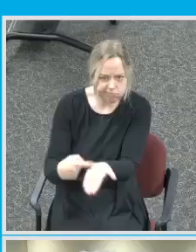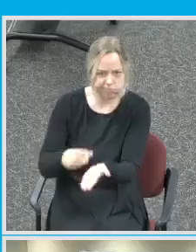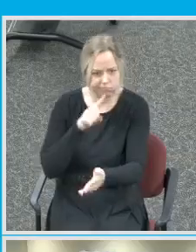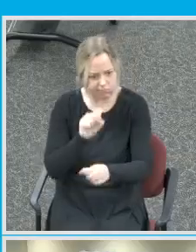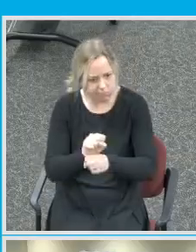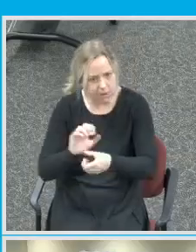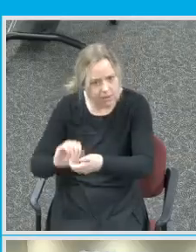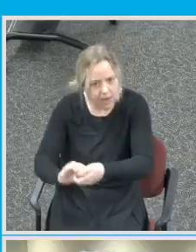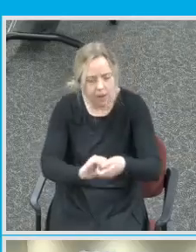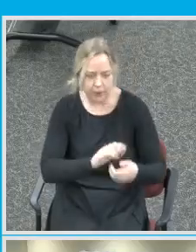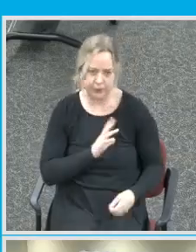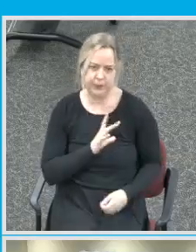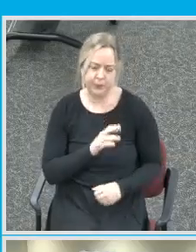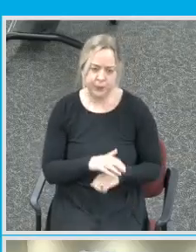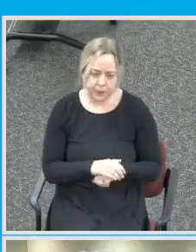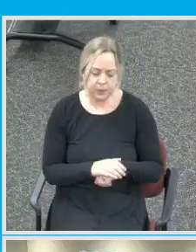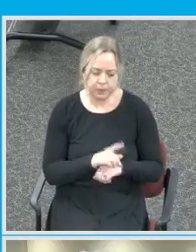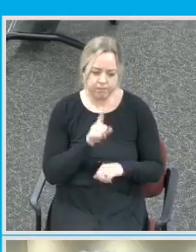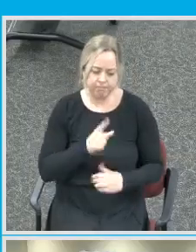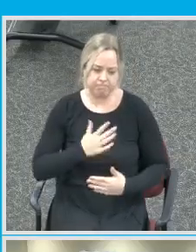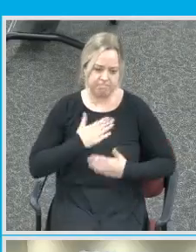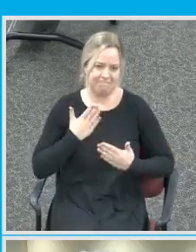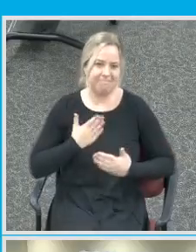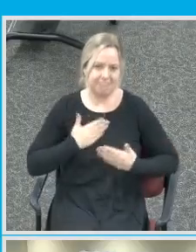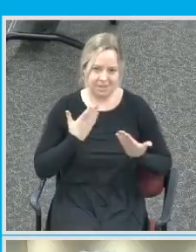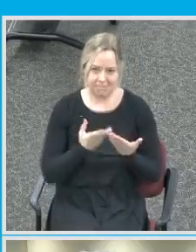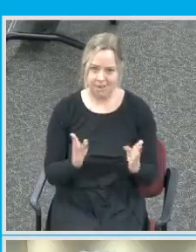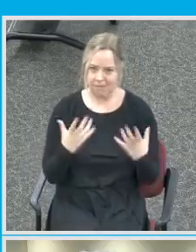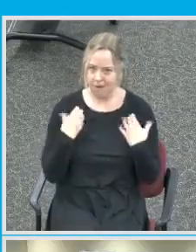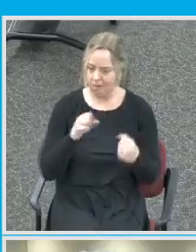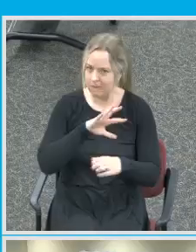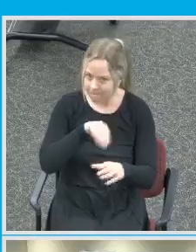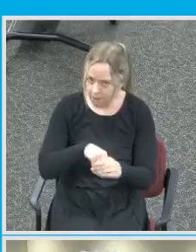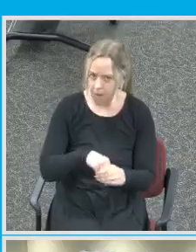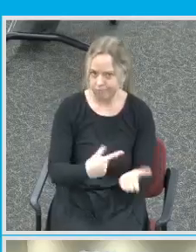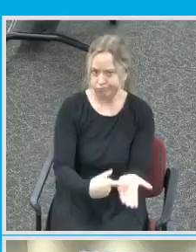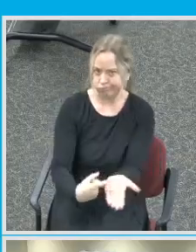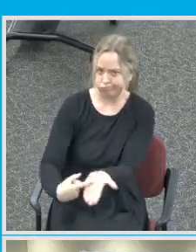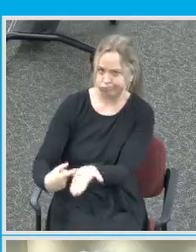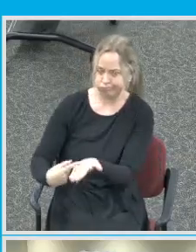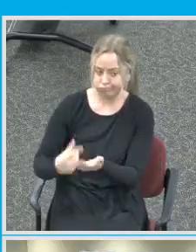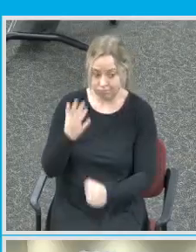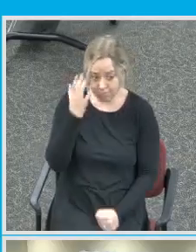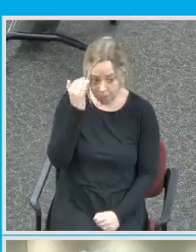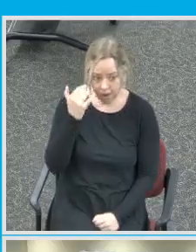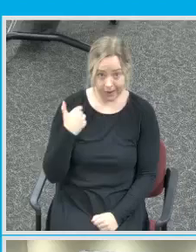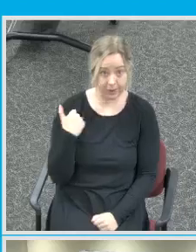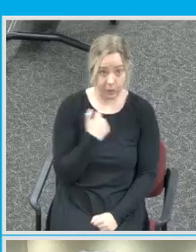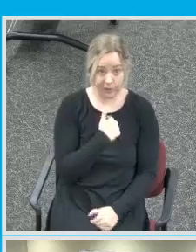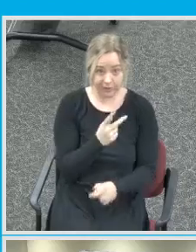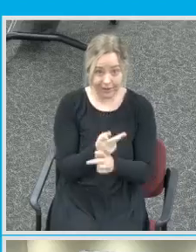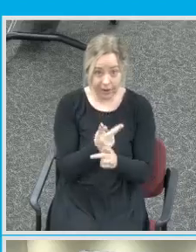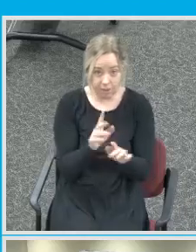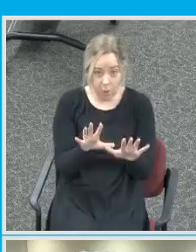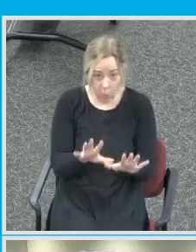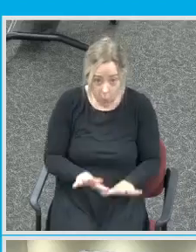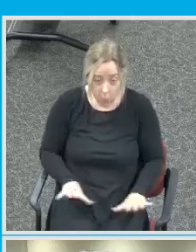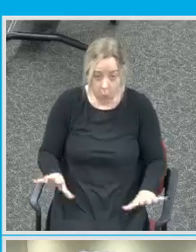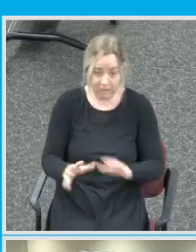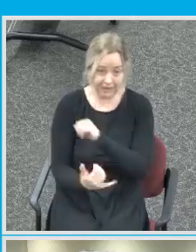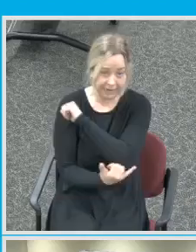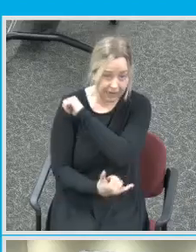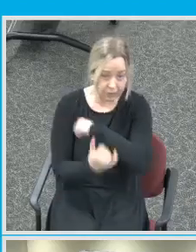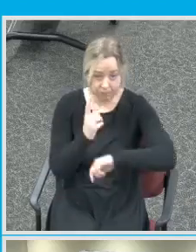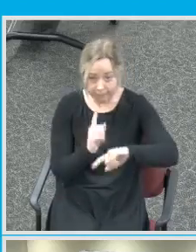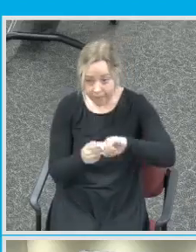I am very happy that public health is being involved in those conversations, because we take care of the entire county, and the city